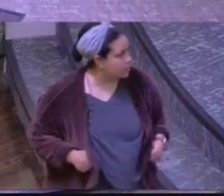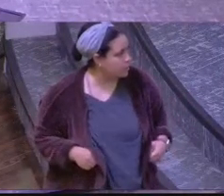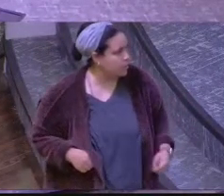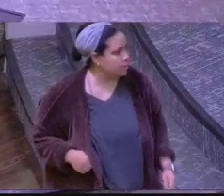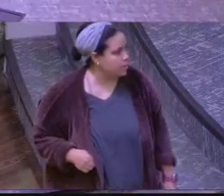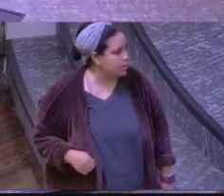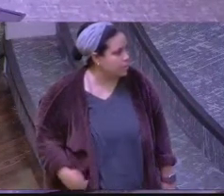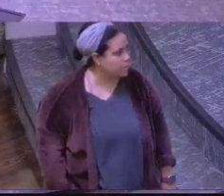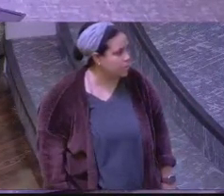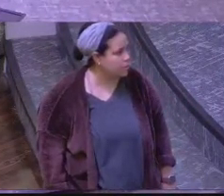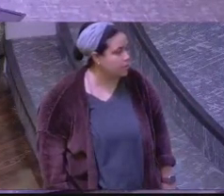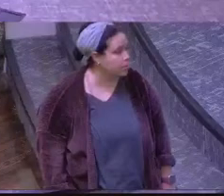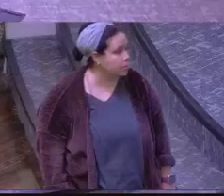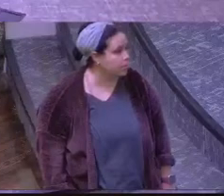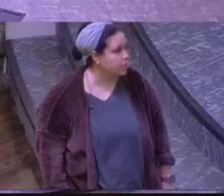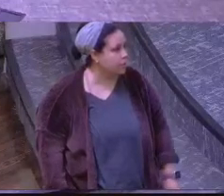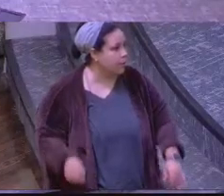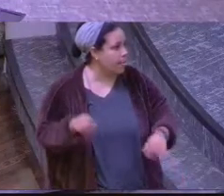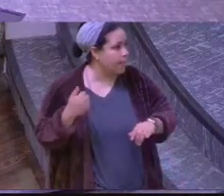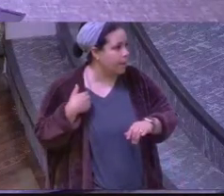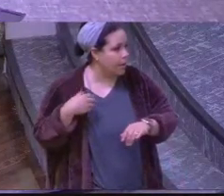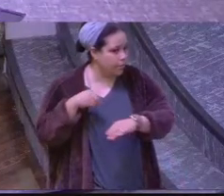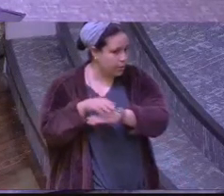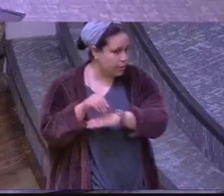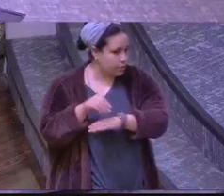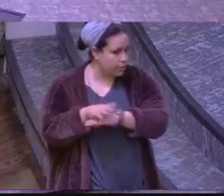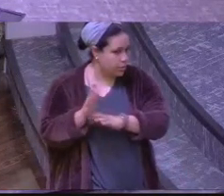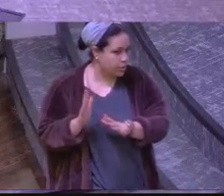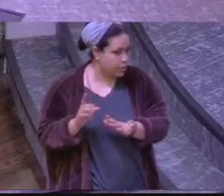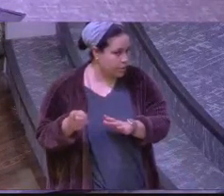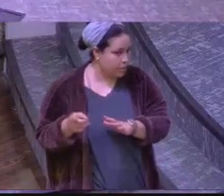right, at the Learning Center, but yes. there is no